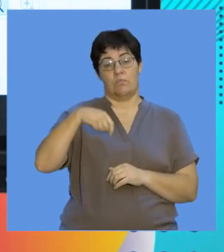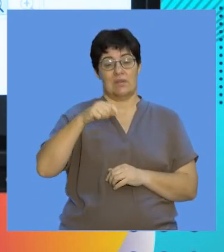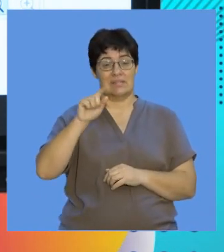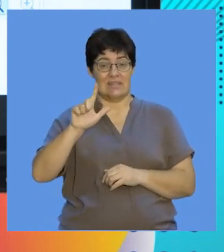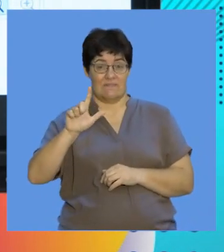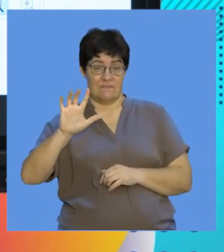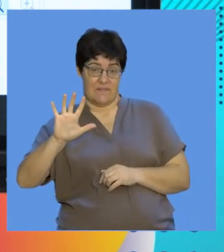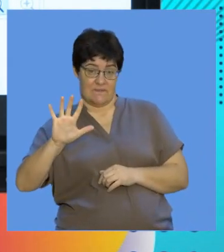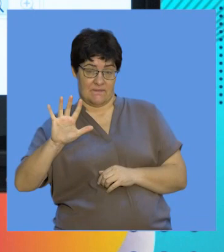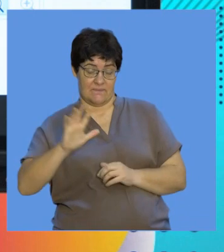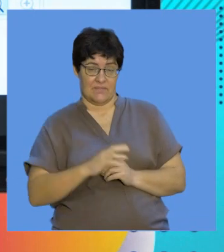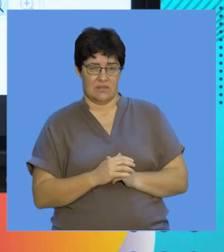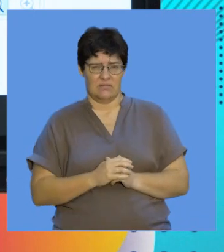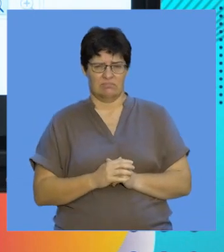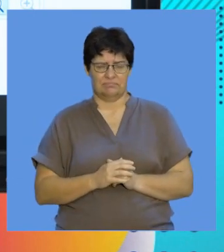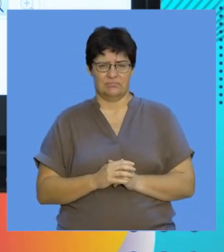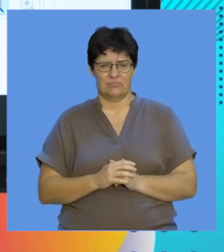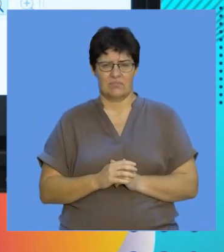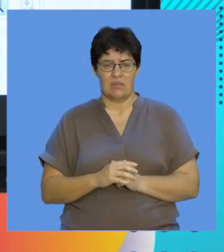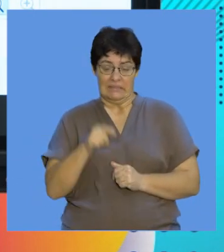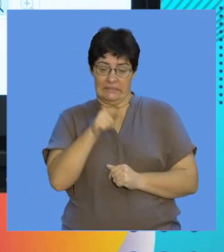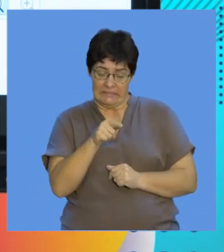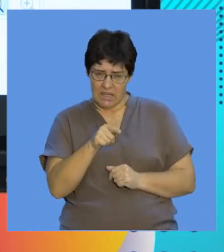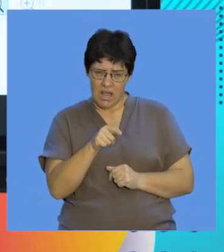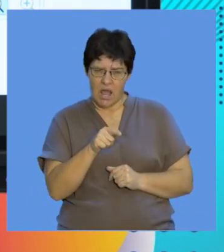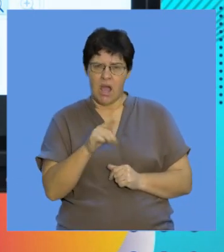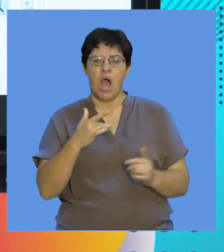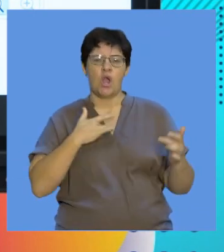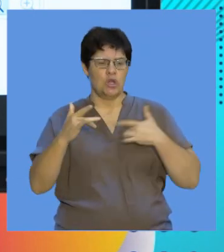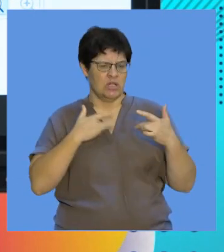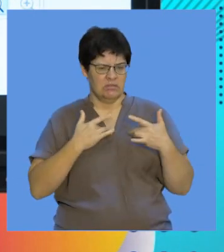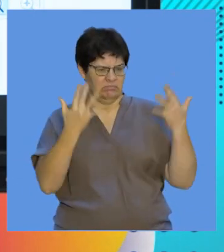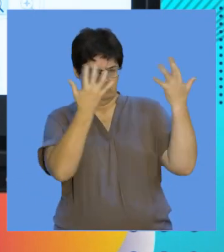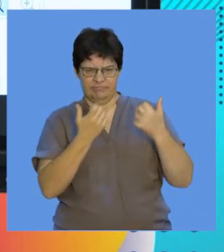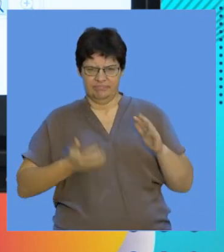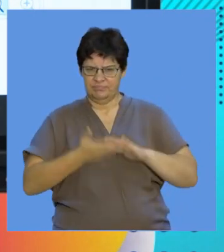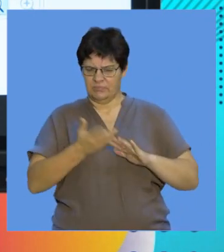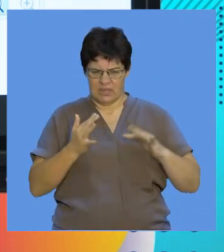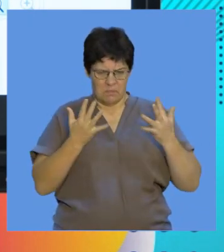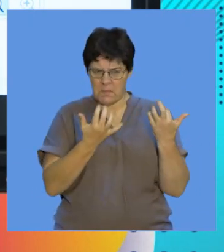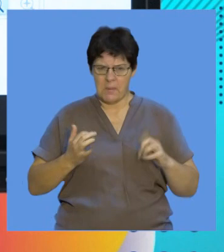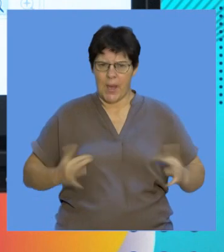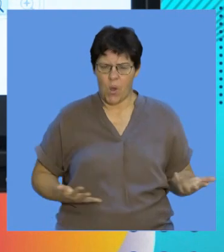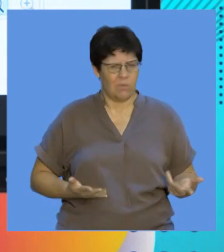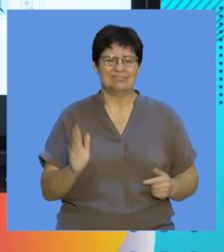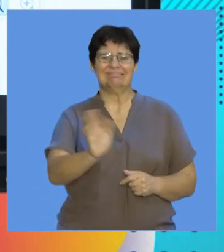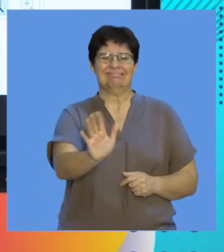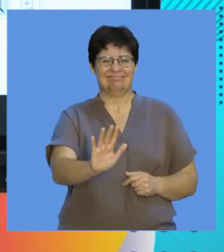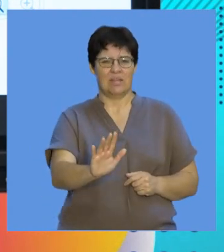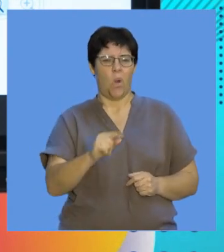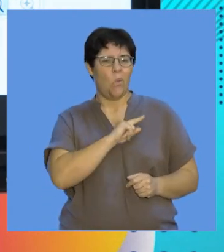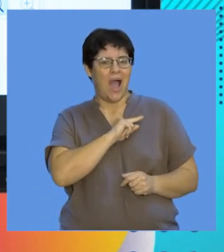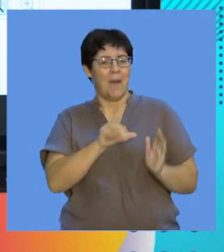0.75, okay? We're not going to worry for this part how we calculated that momentum, okay? Because that's not what I'm trying to show